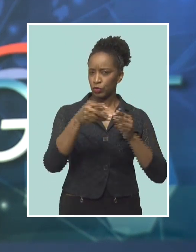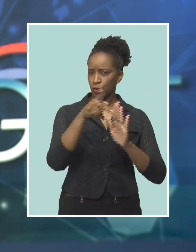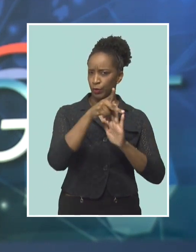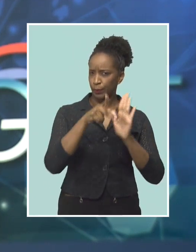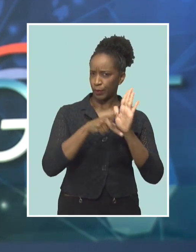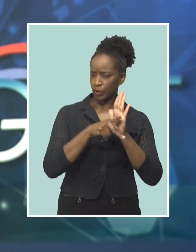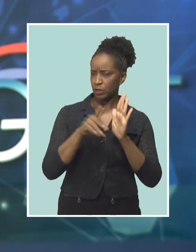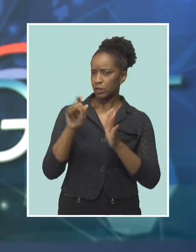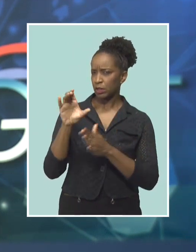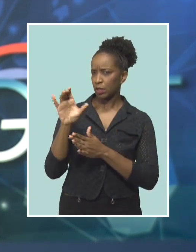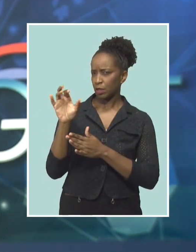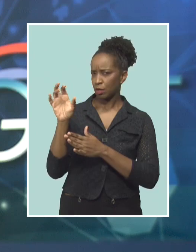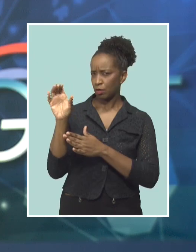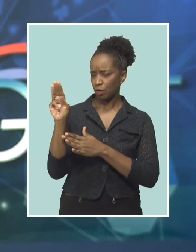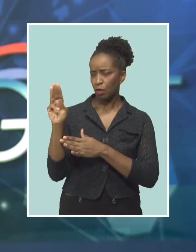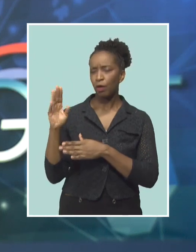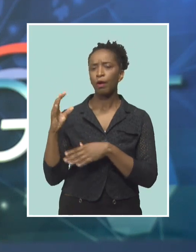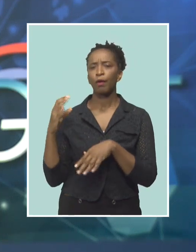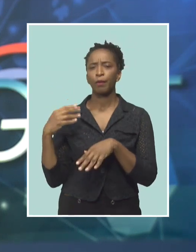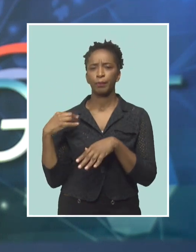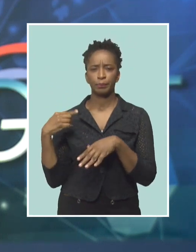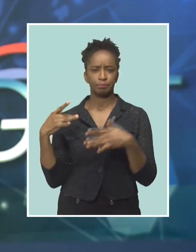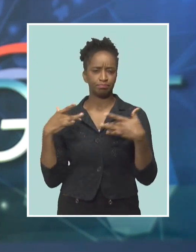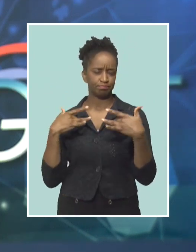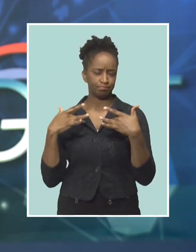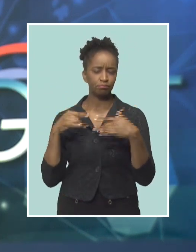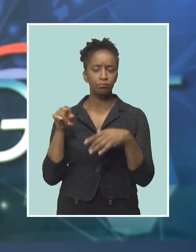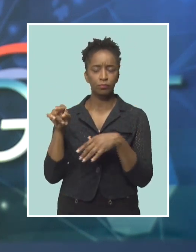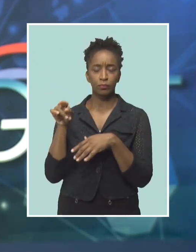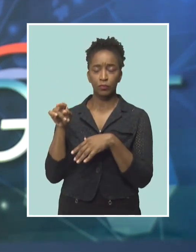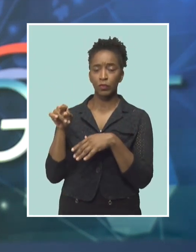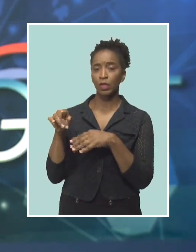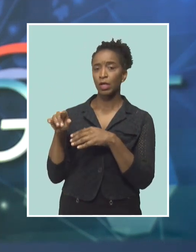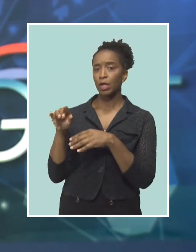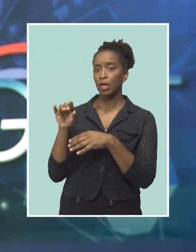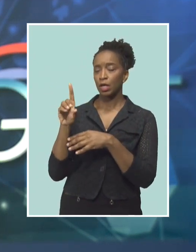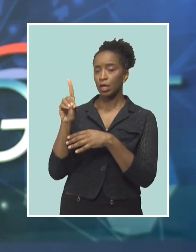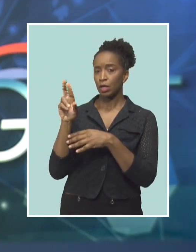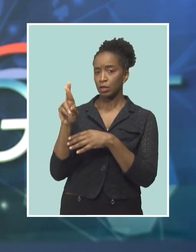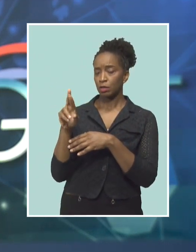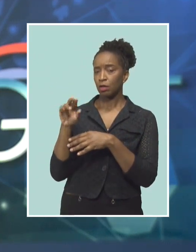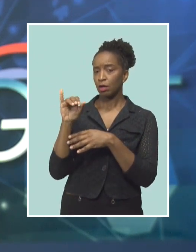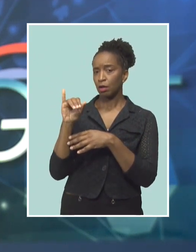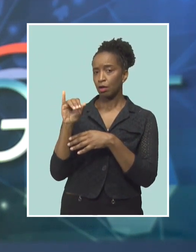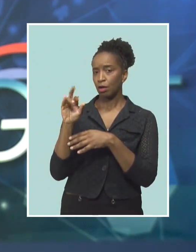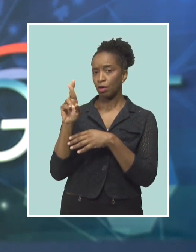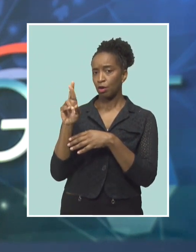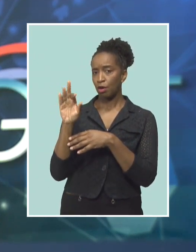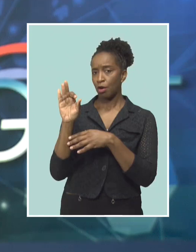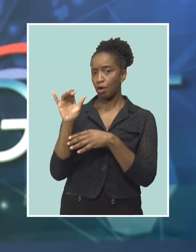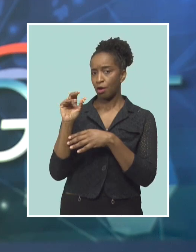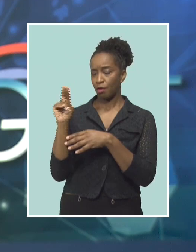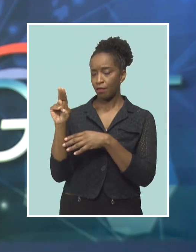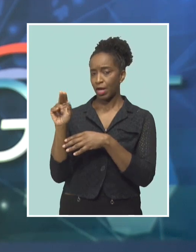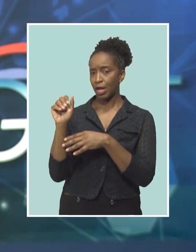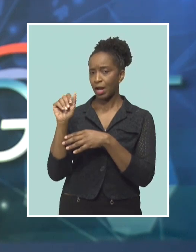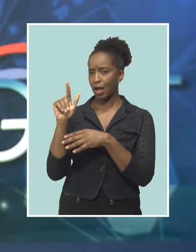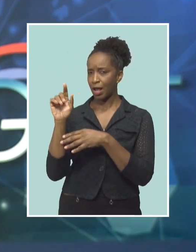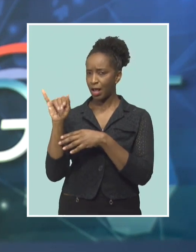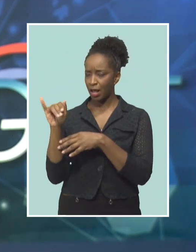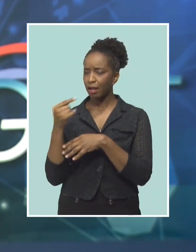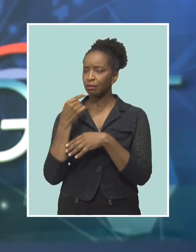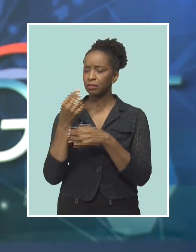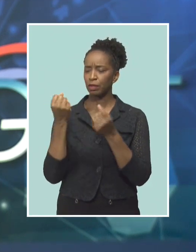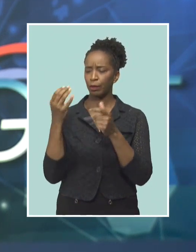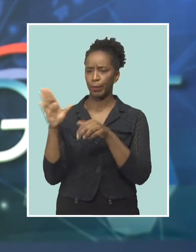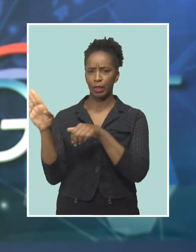has responsibility for external trade negotiations in the CARICOM Quasi cabinet, says many businesses have reached out as the private